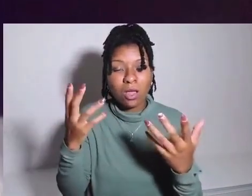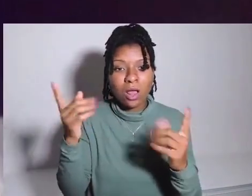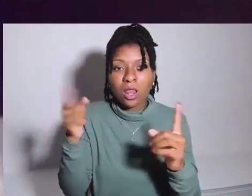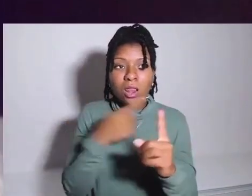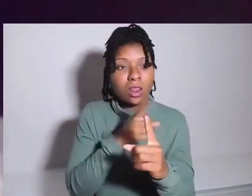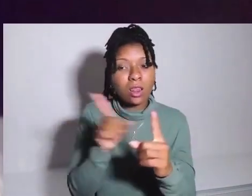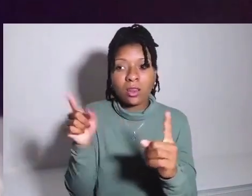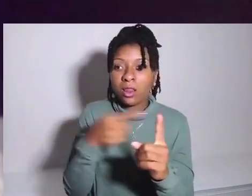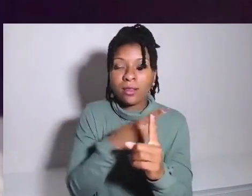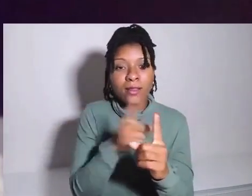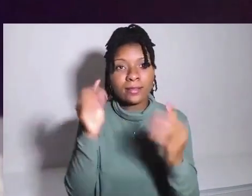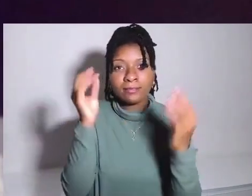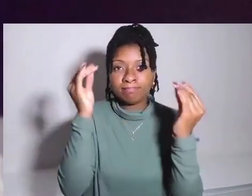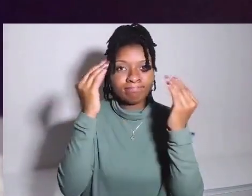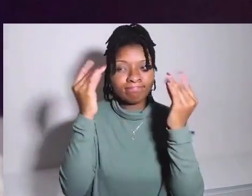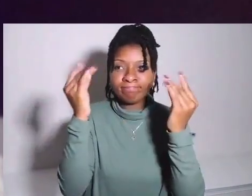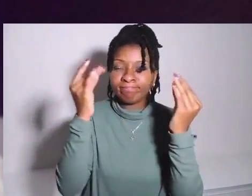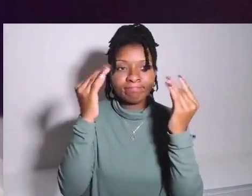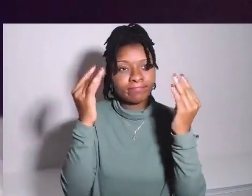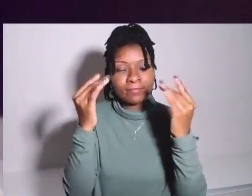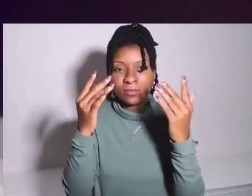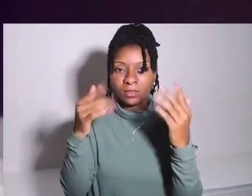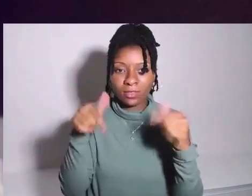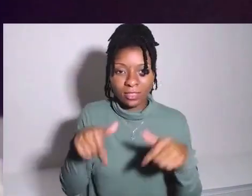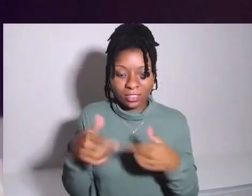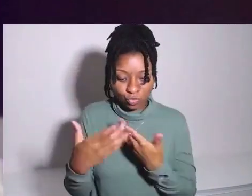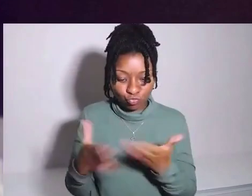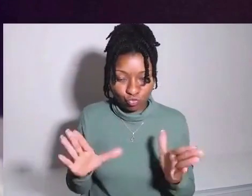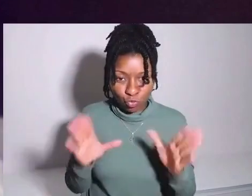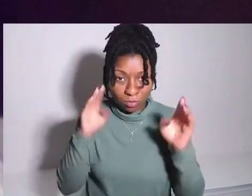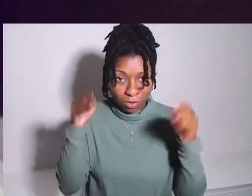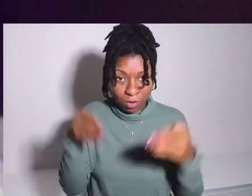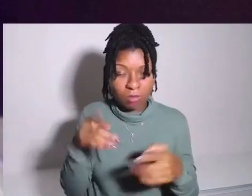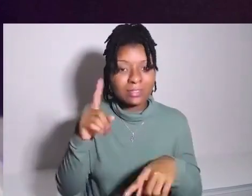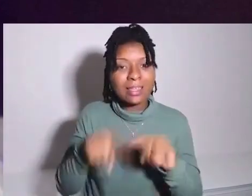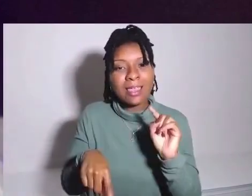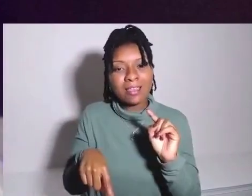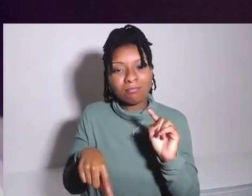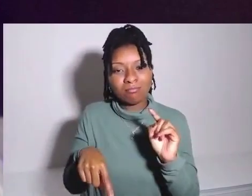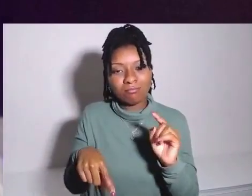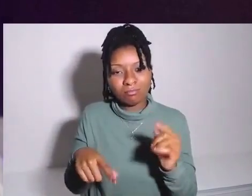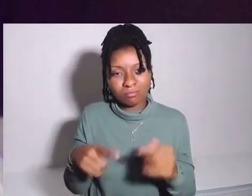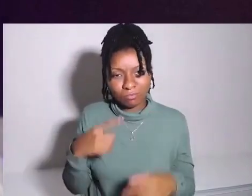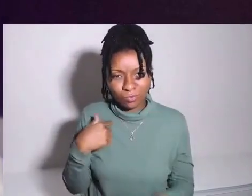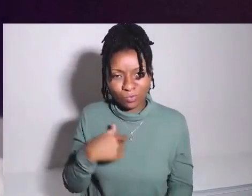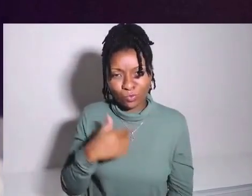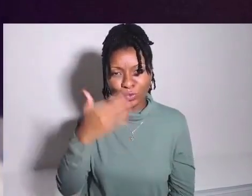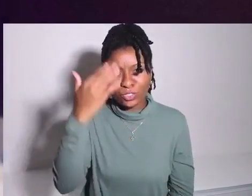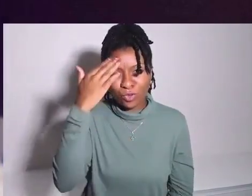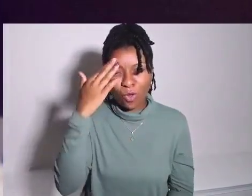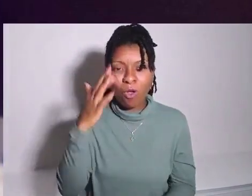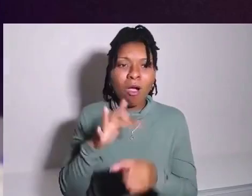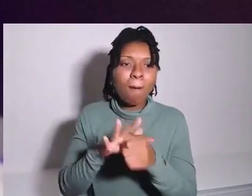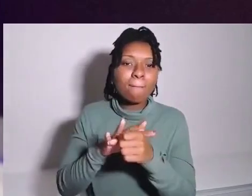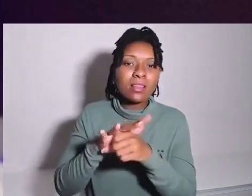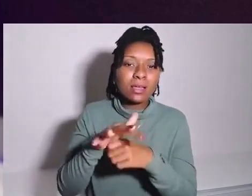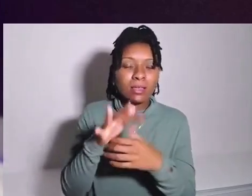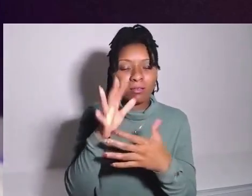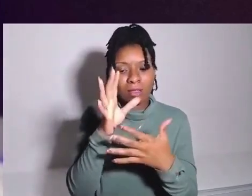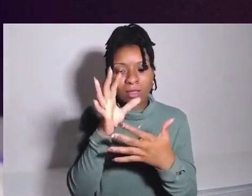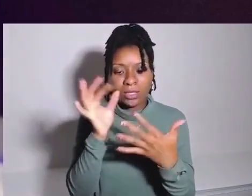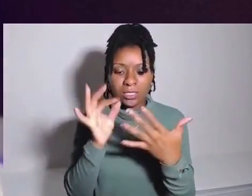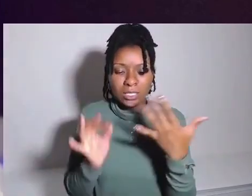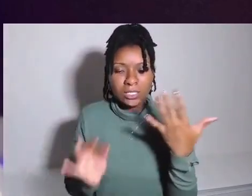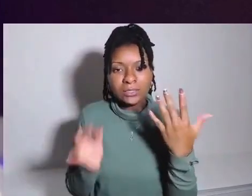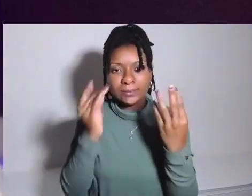room, because we all know there's plenty to think about. Please tell the mind, I'll